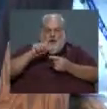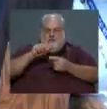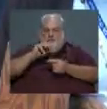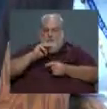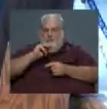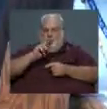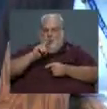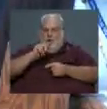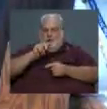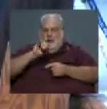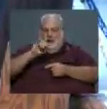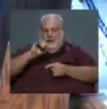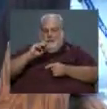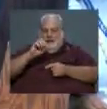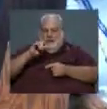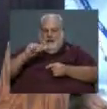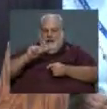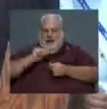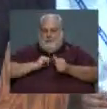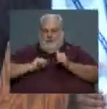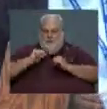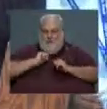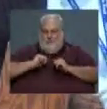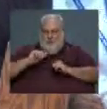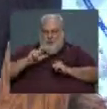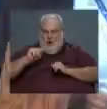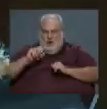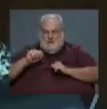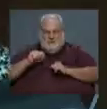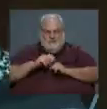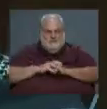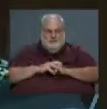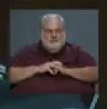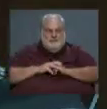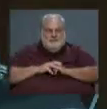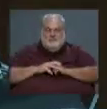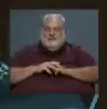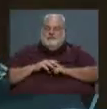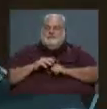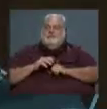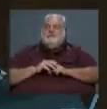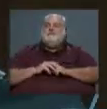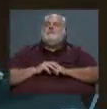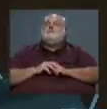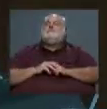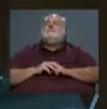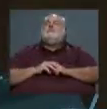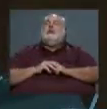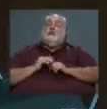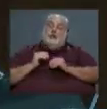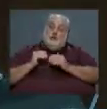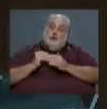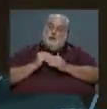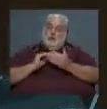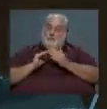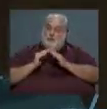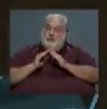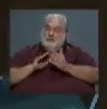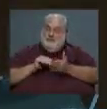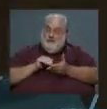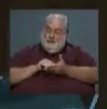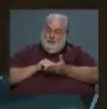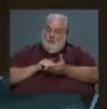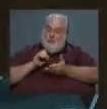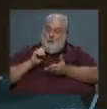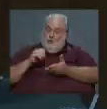multimedia and performing arts. So, Dana, you know, at the new community center, we have a